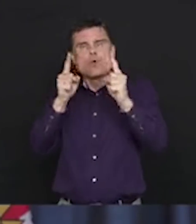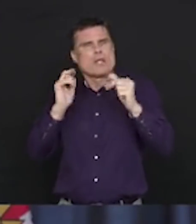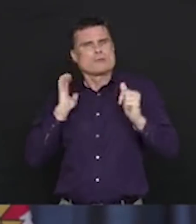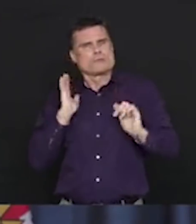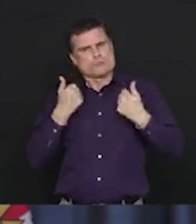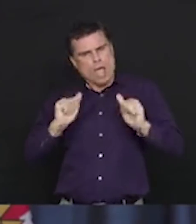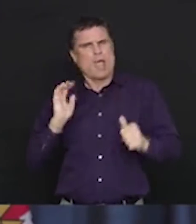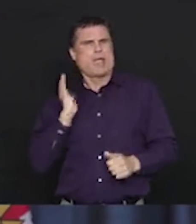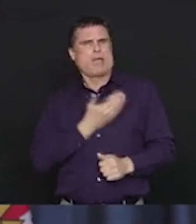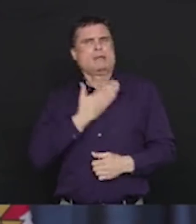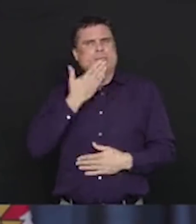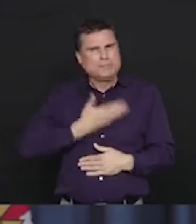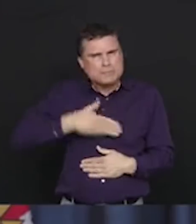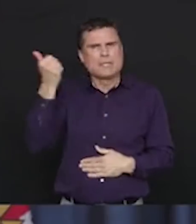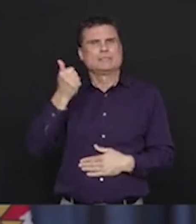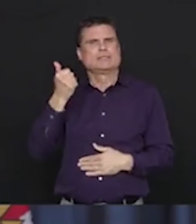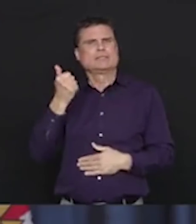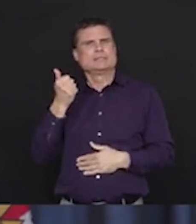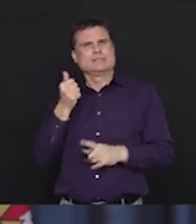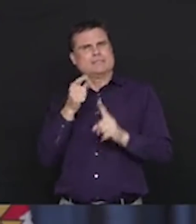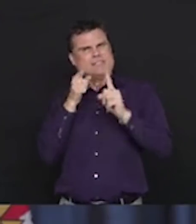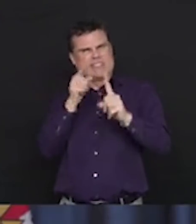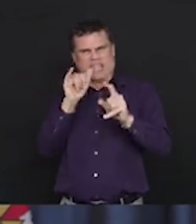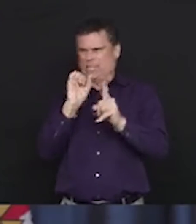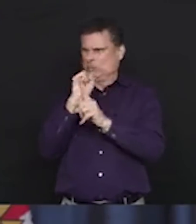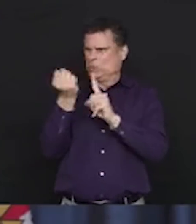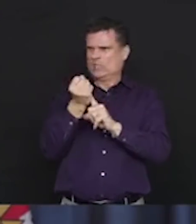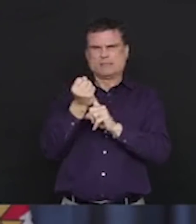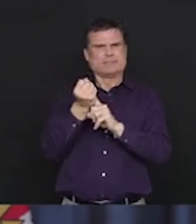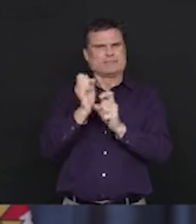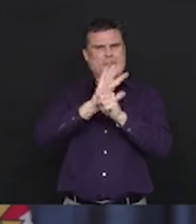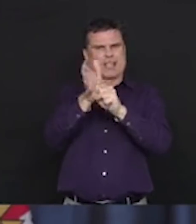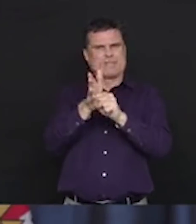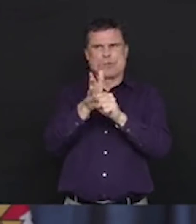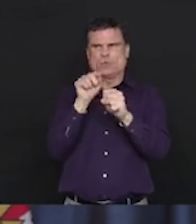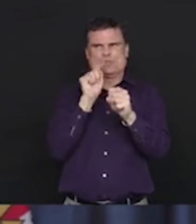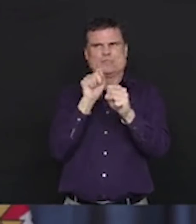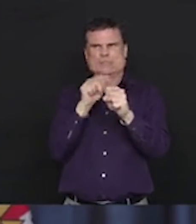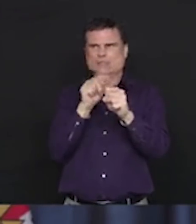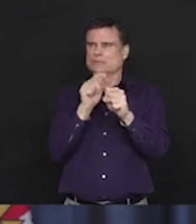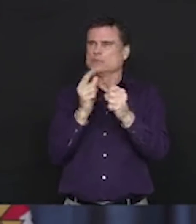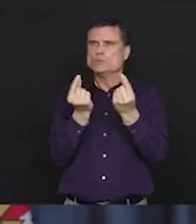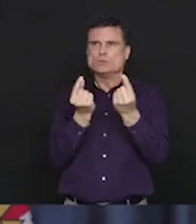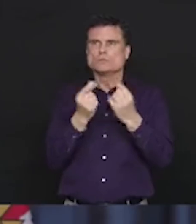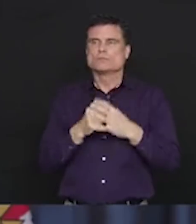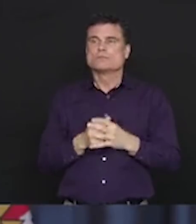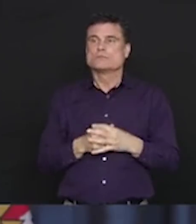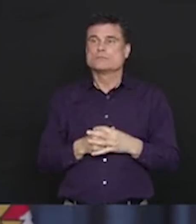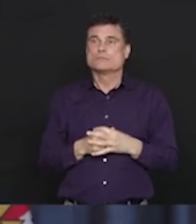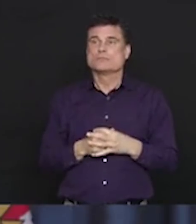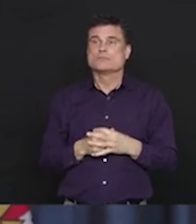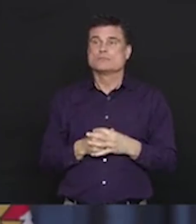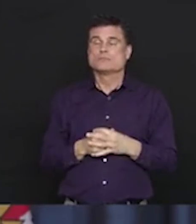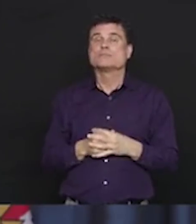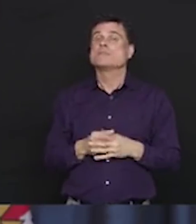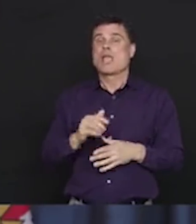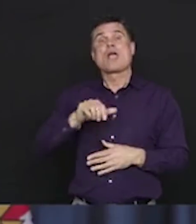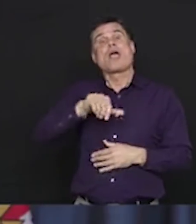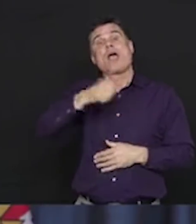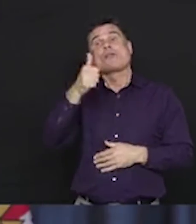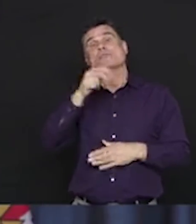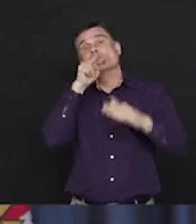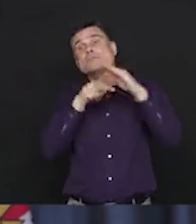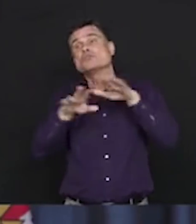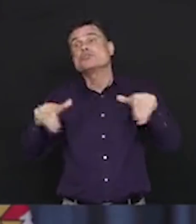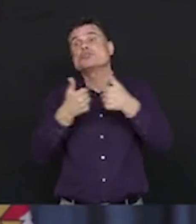now to the next phase is going to require a lot of work, a lot of thinking, and a huge challenge. But for right now, we need people to